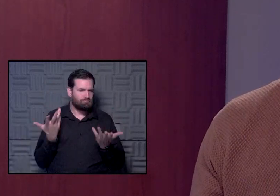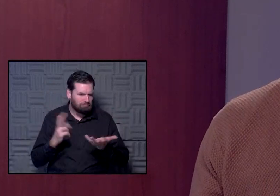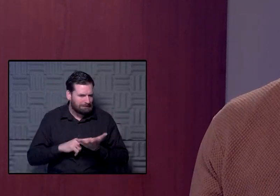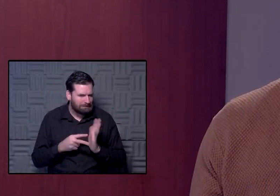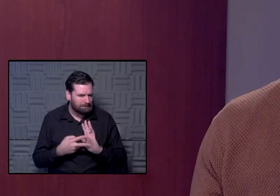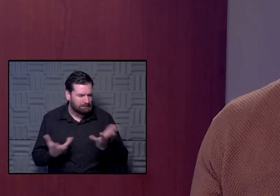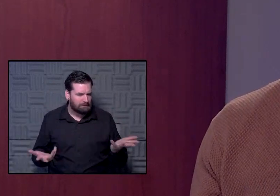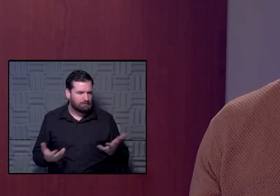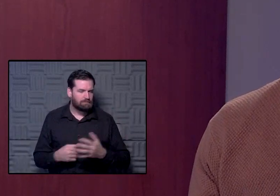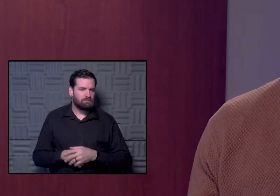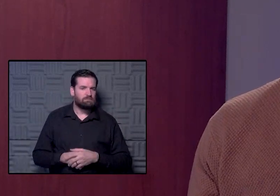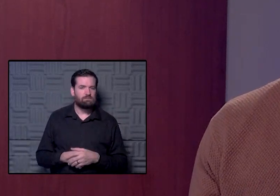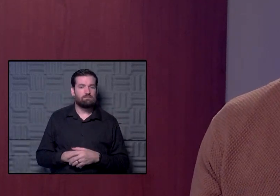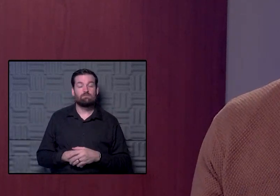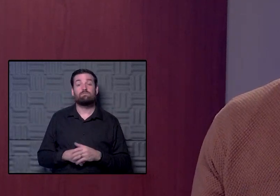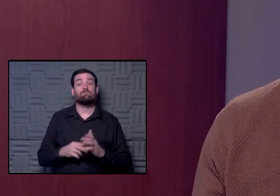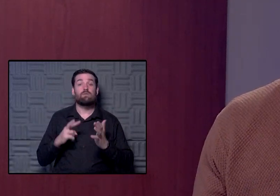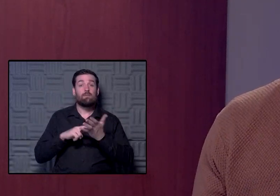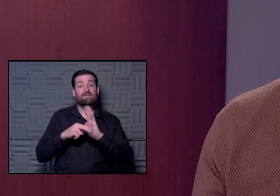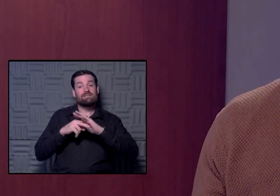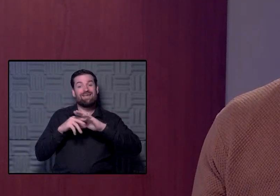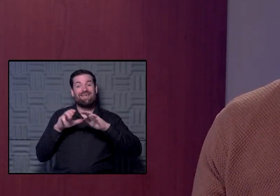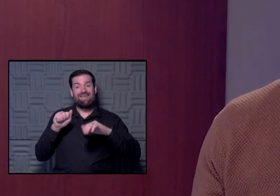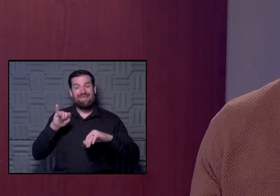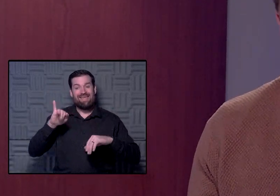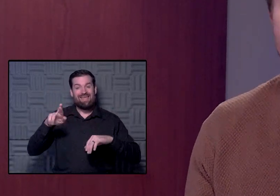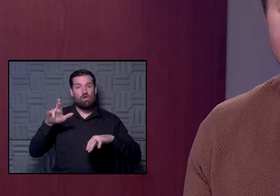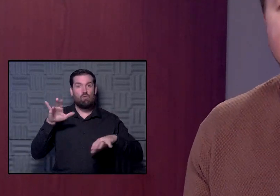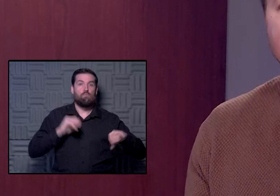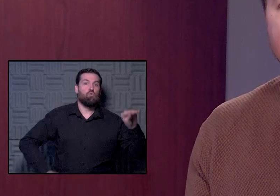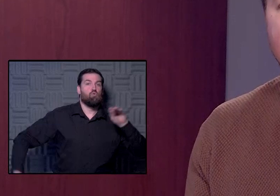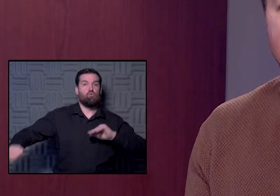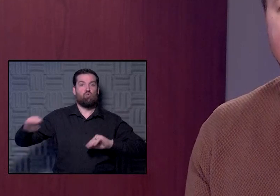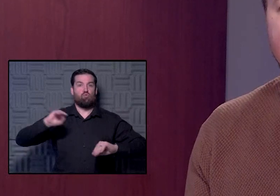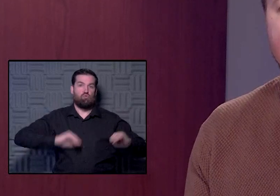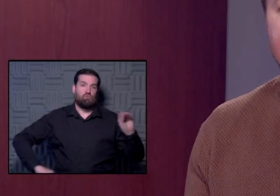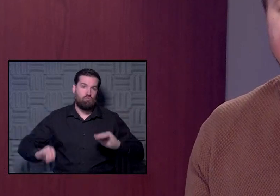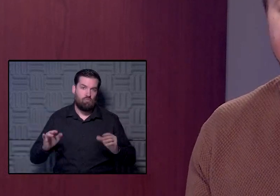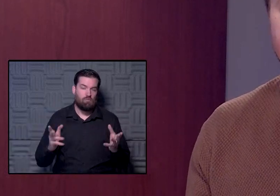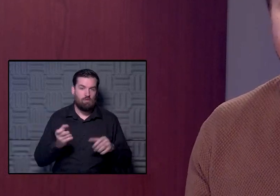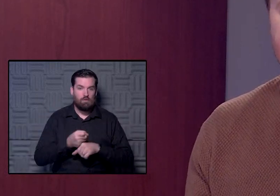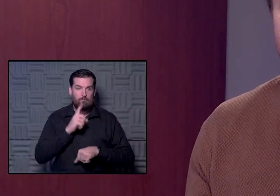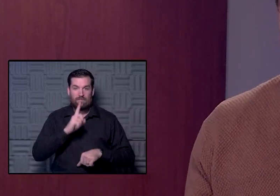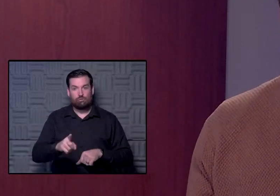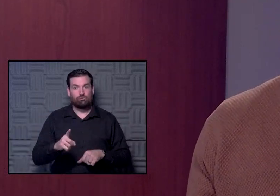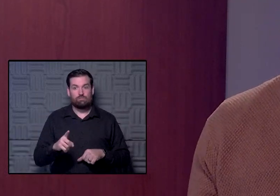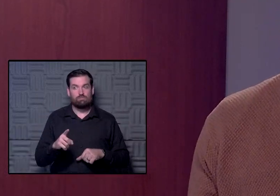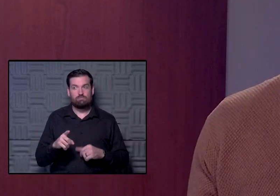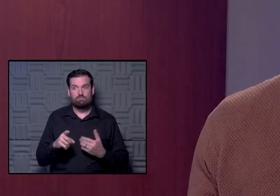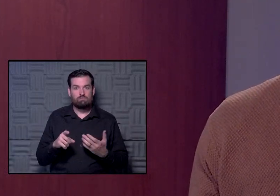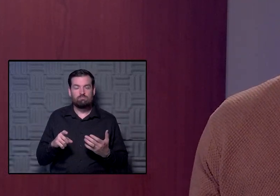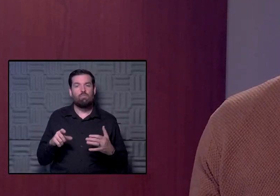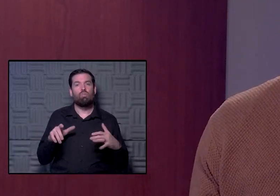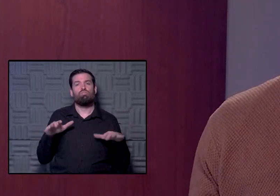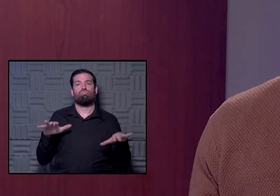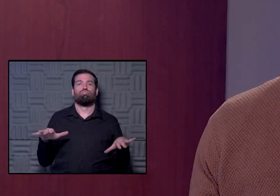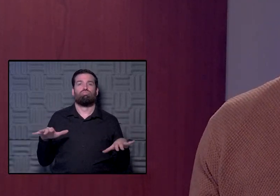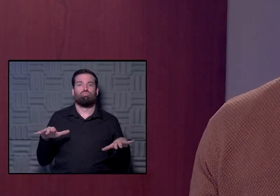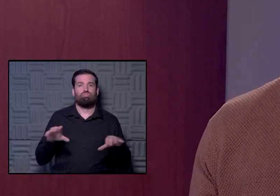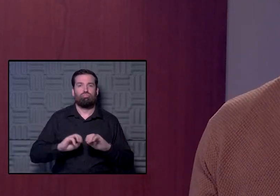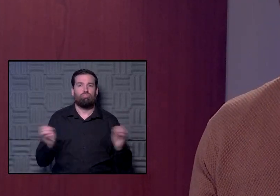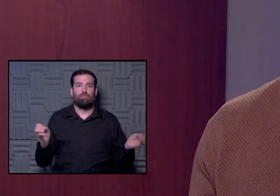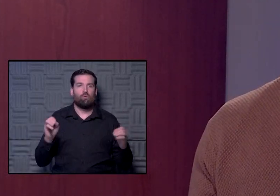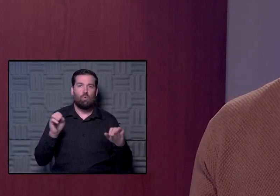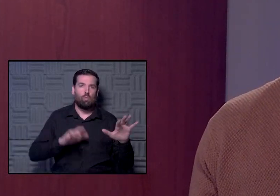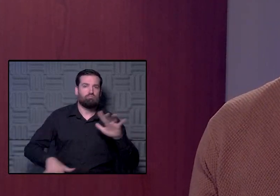does that mean? And so that means movement of air. And so you want to make sure that there's not stagnant air where you're